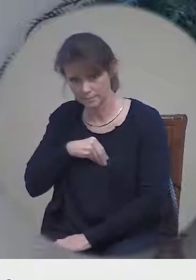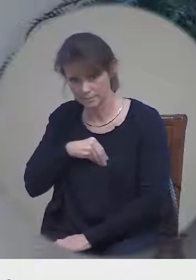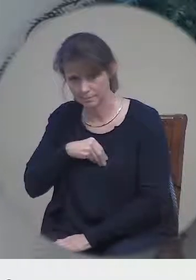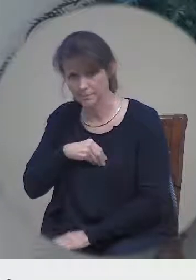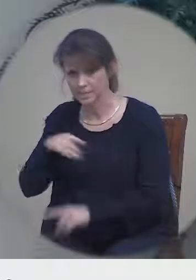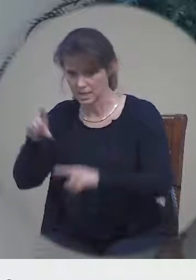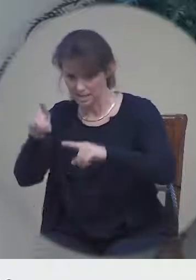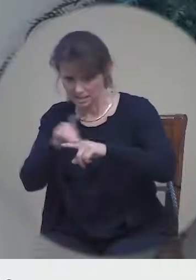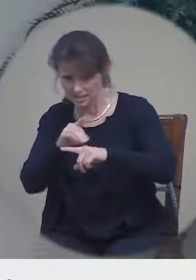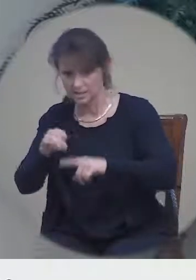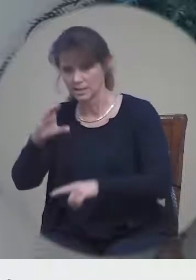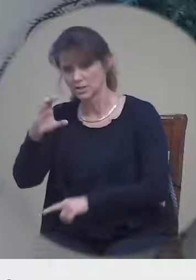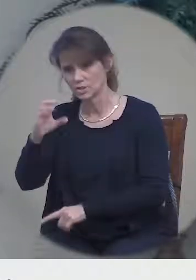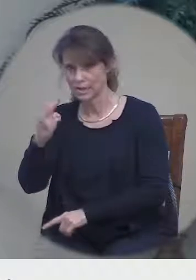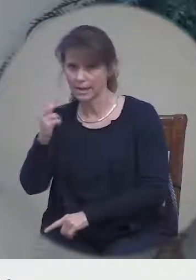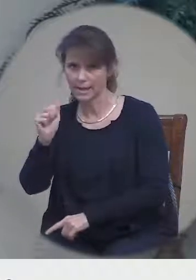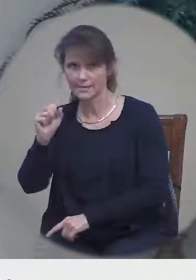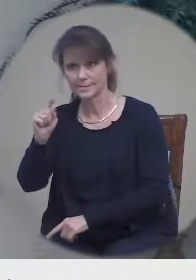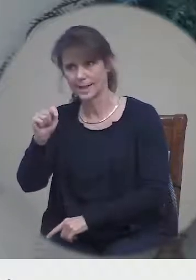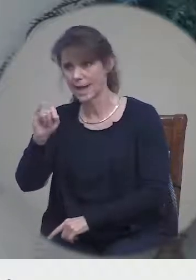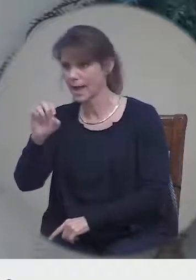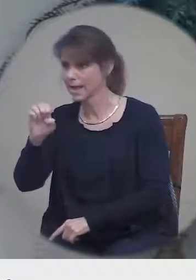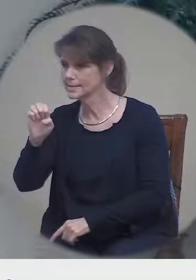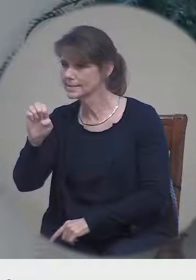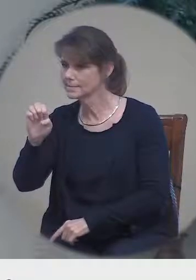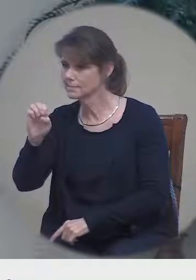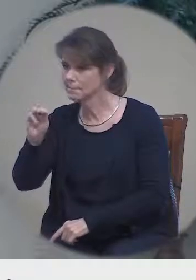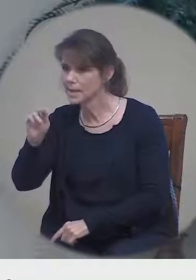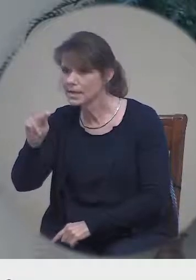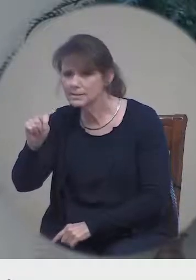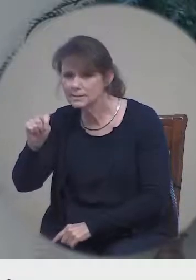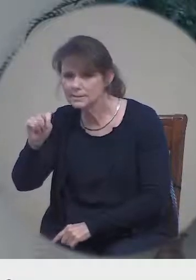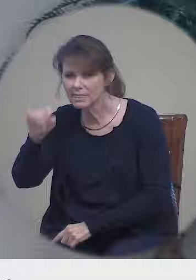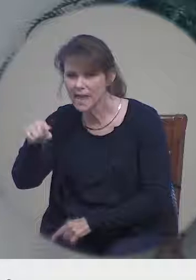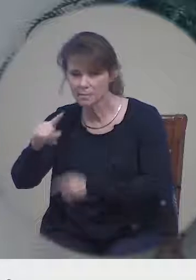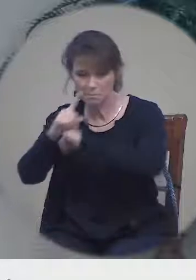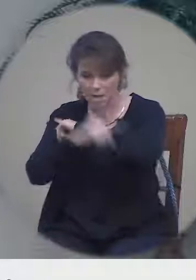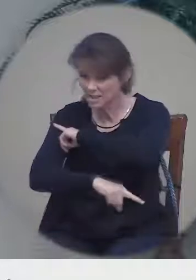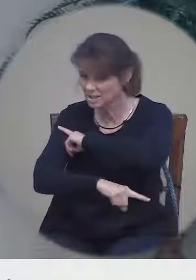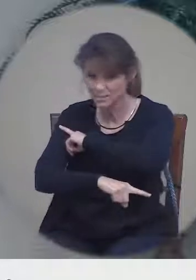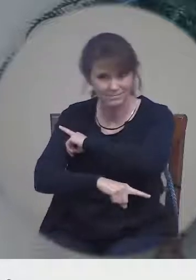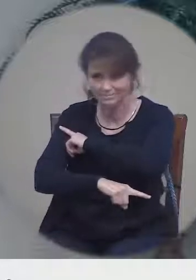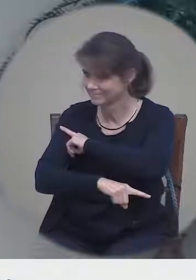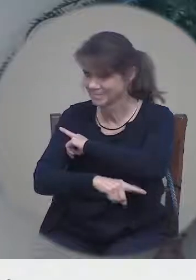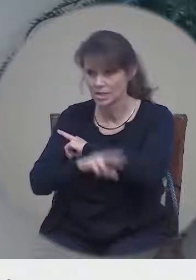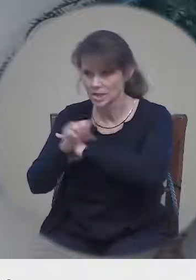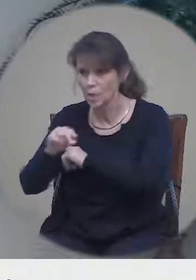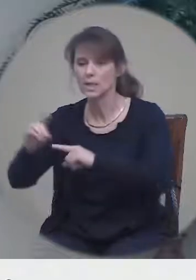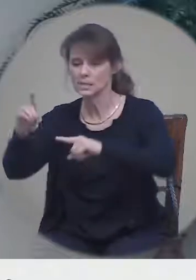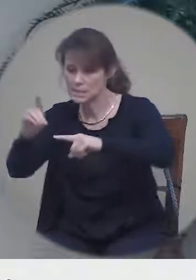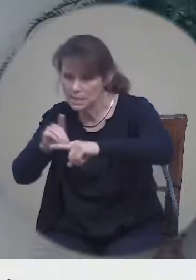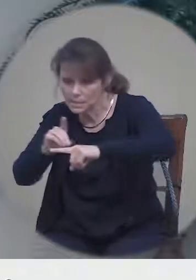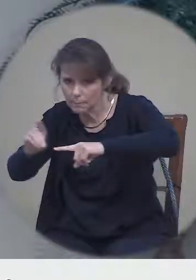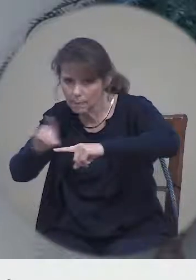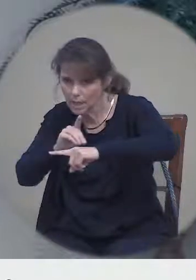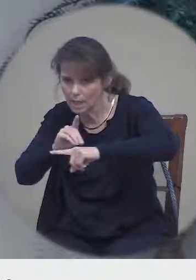Chastisement is not punishment. It's discipline. It's a directive.